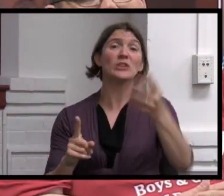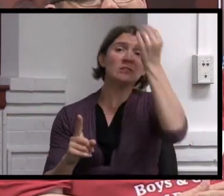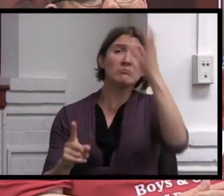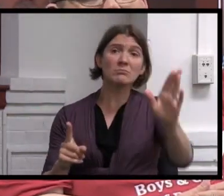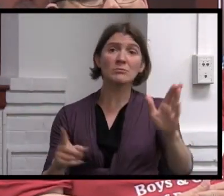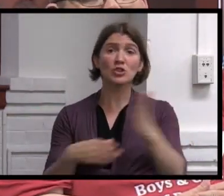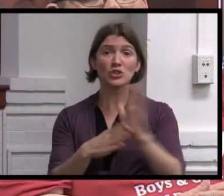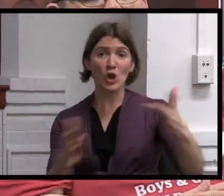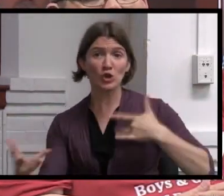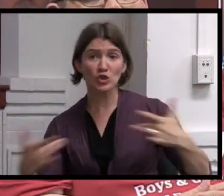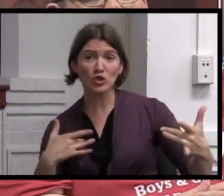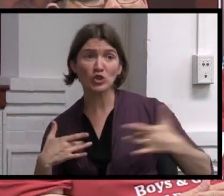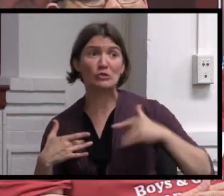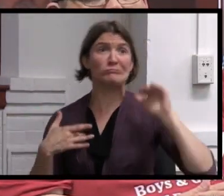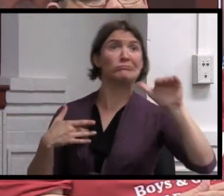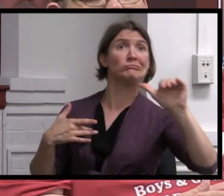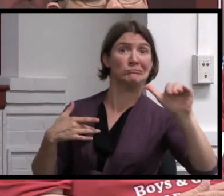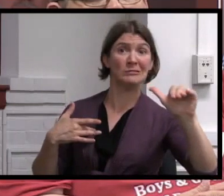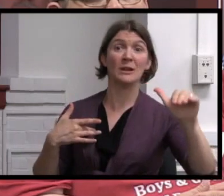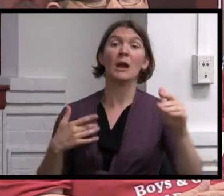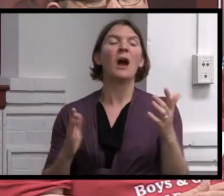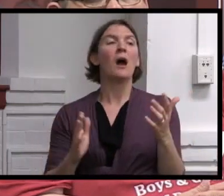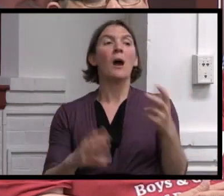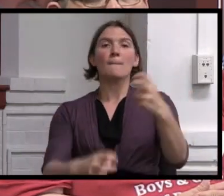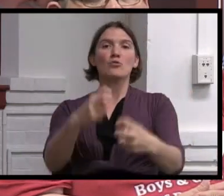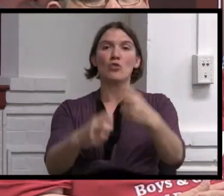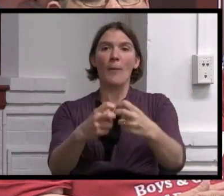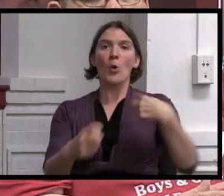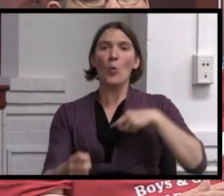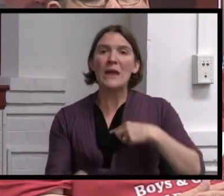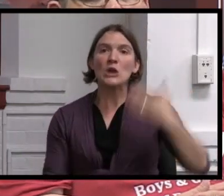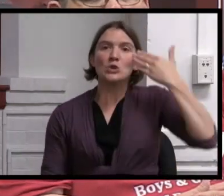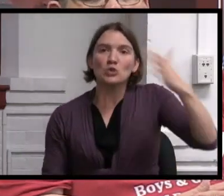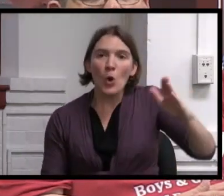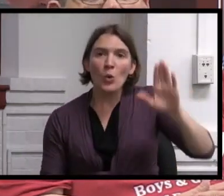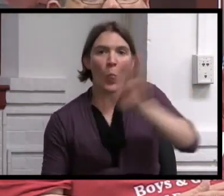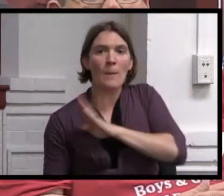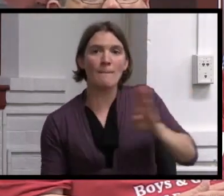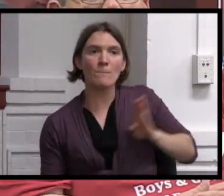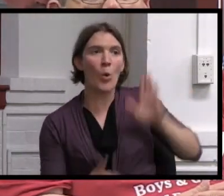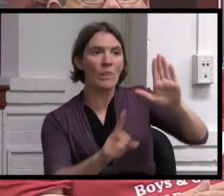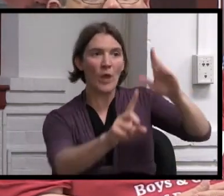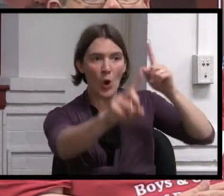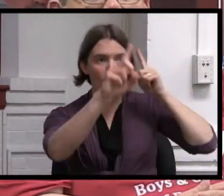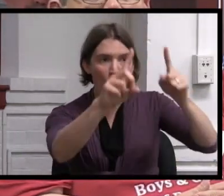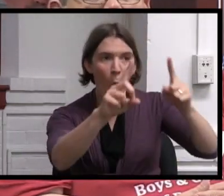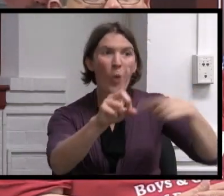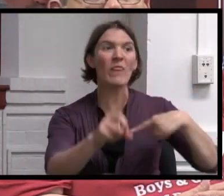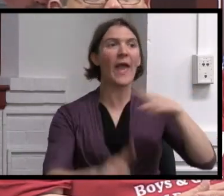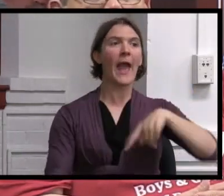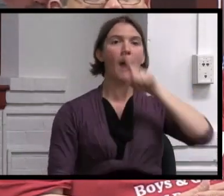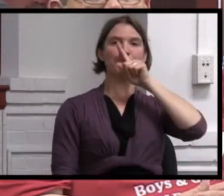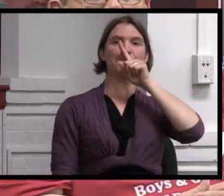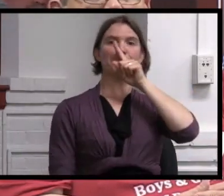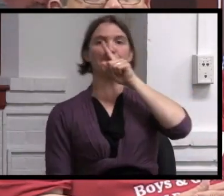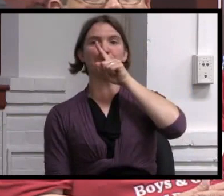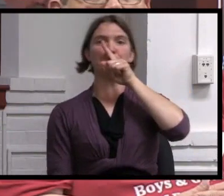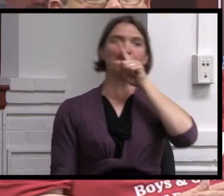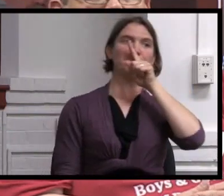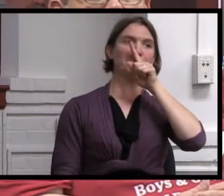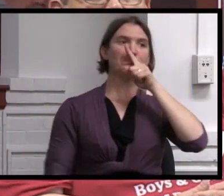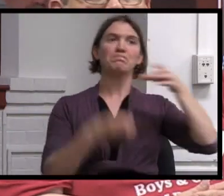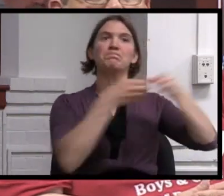and go see what's happening, you know. The problem that we have is we don't know what the motivation of the board is because they haven't been open at all in their